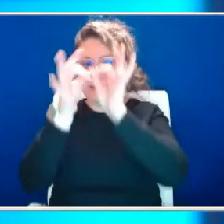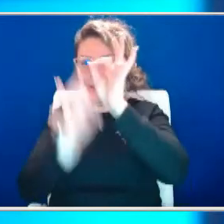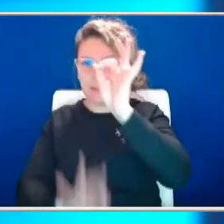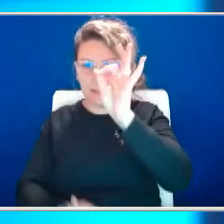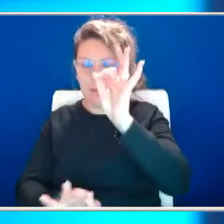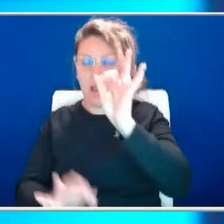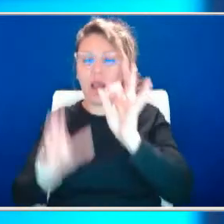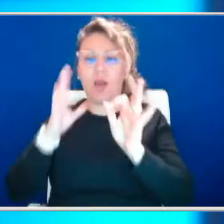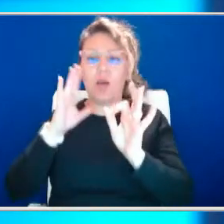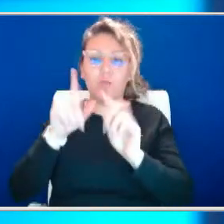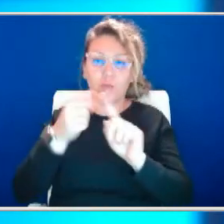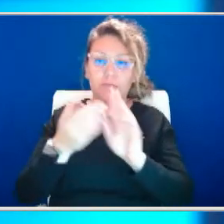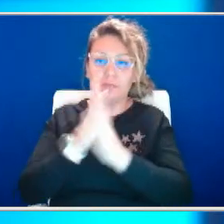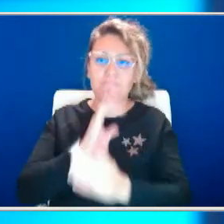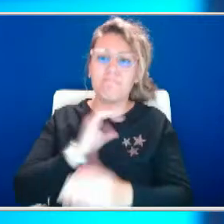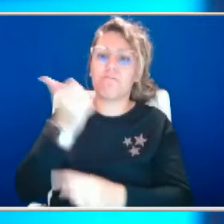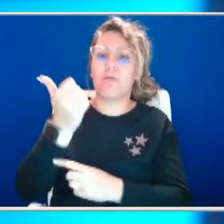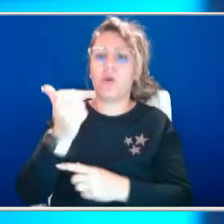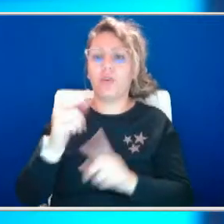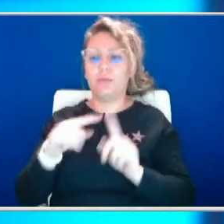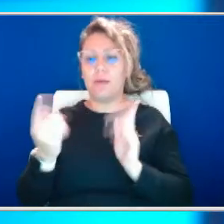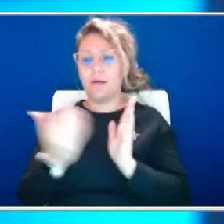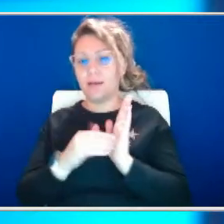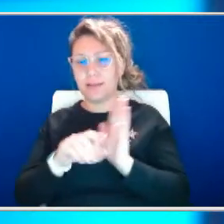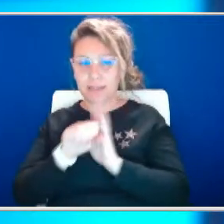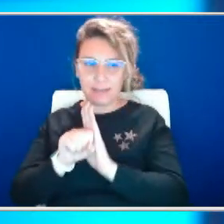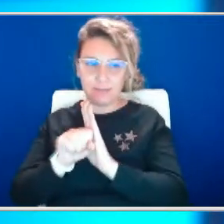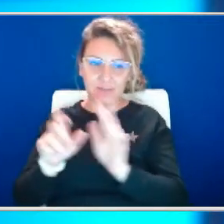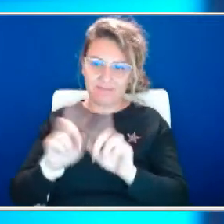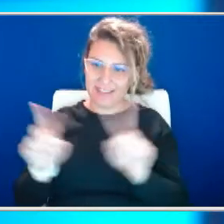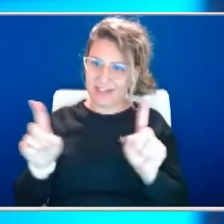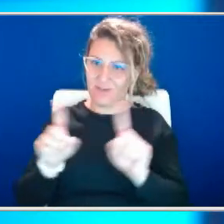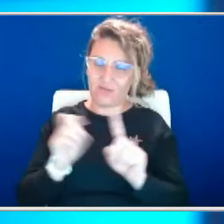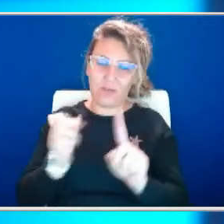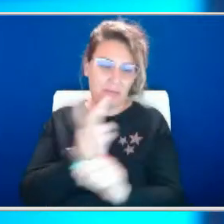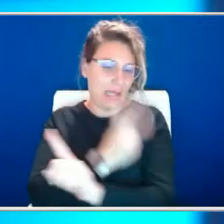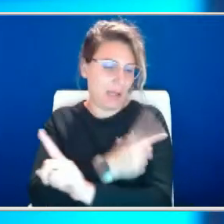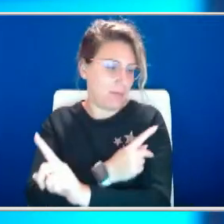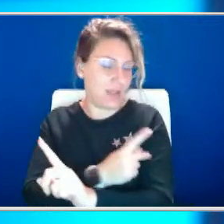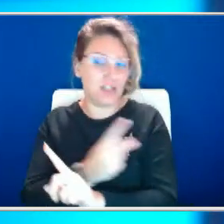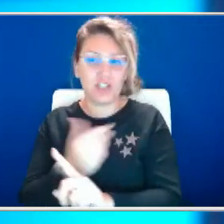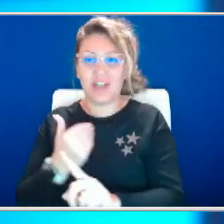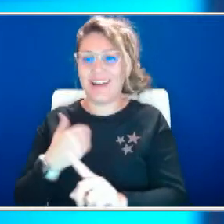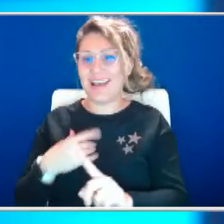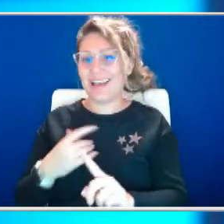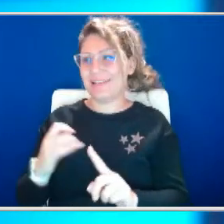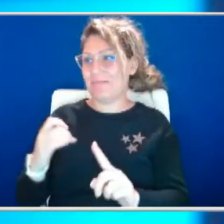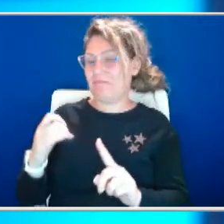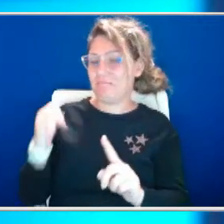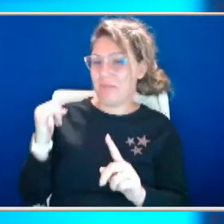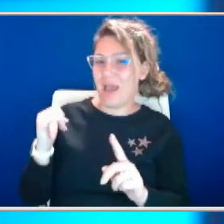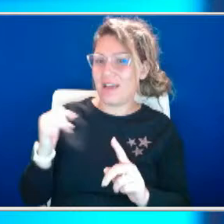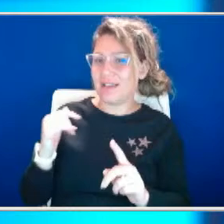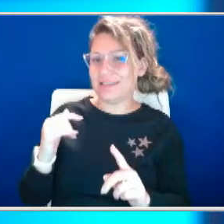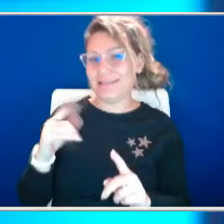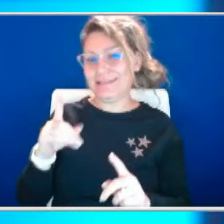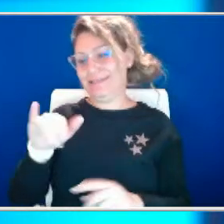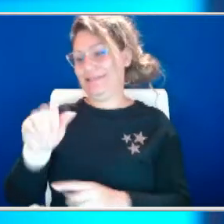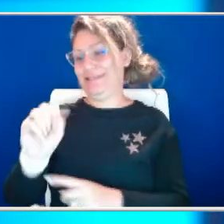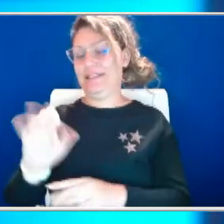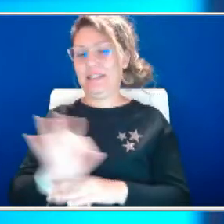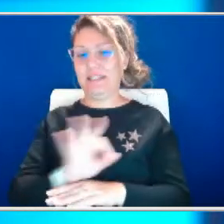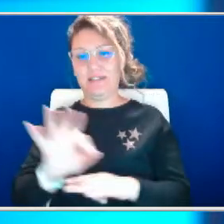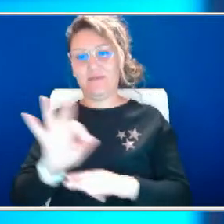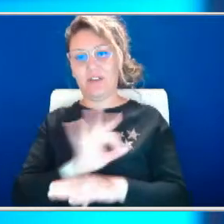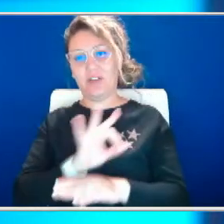again, the symptoms of that will be much different than, the patient that has this back dysfunction. So again, spinal stenosis will typically be characterized